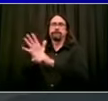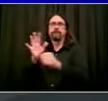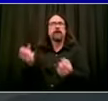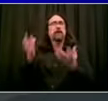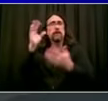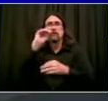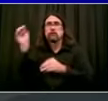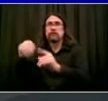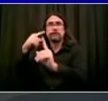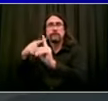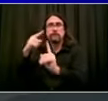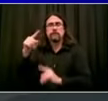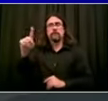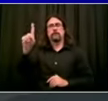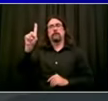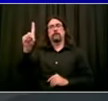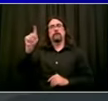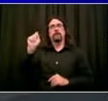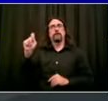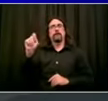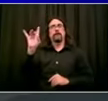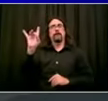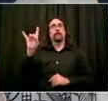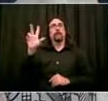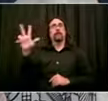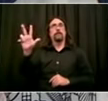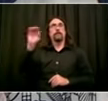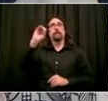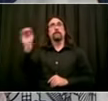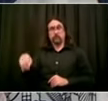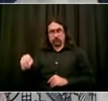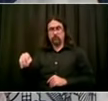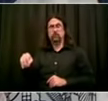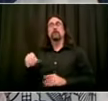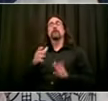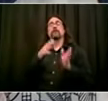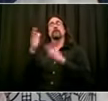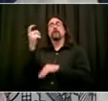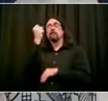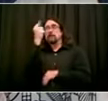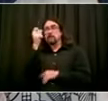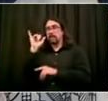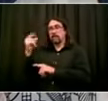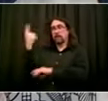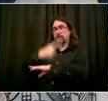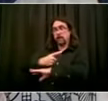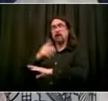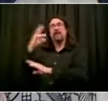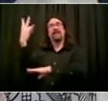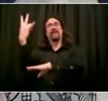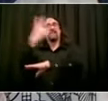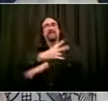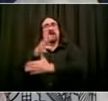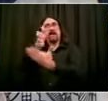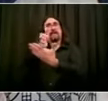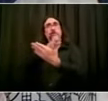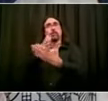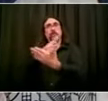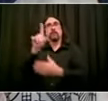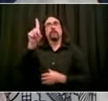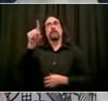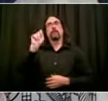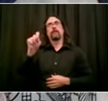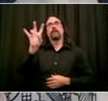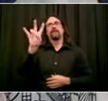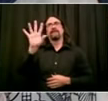1.75%. Okay, a few words in Spanish. Tenemos un aumento de casos